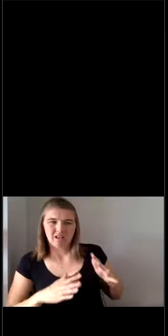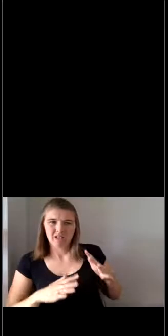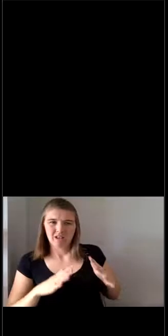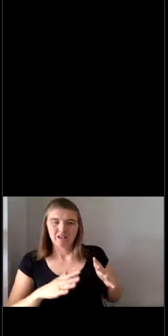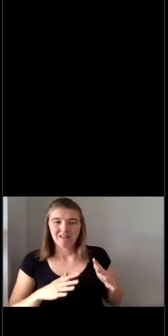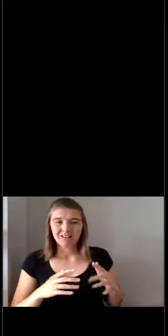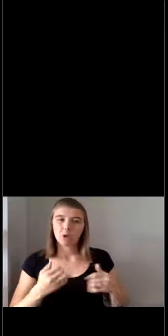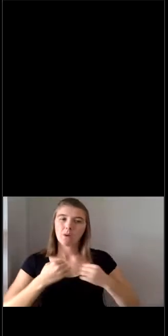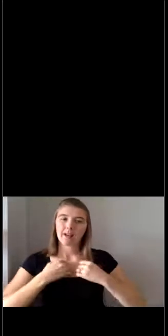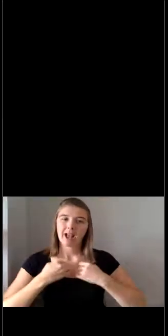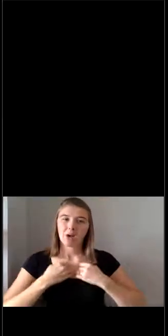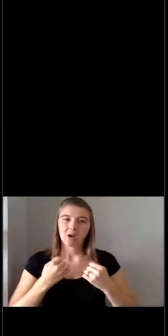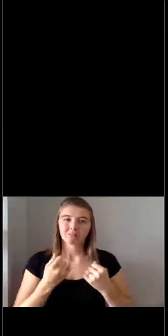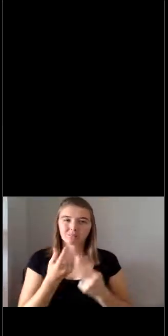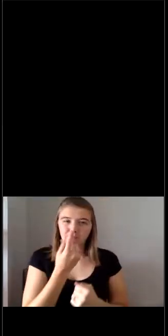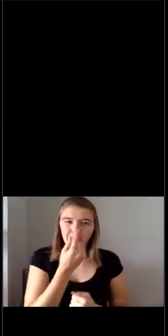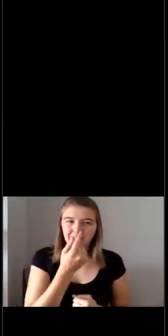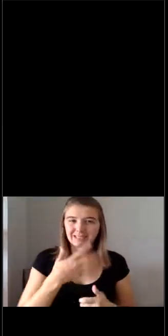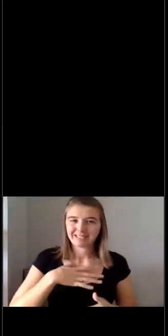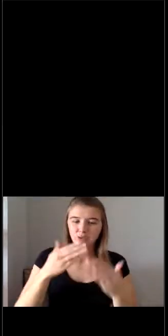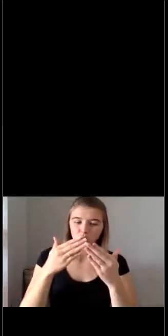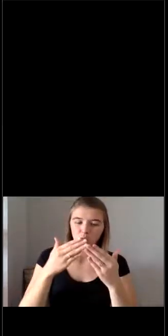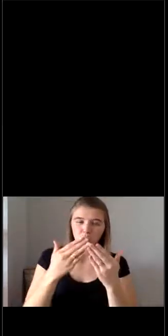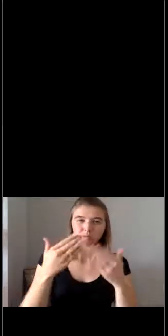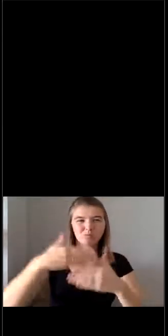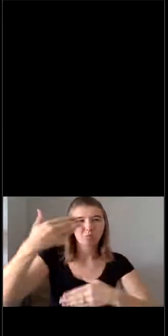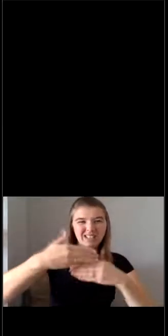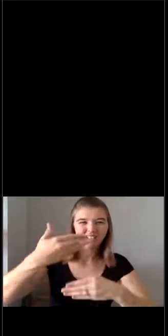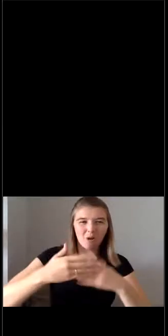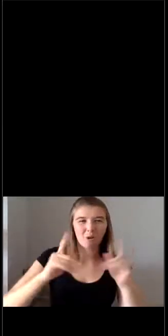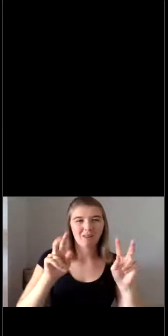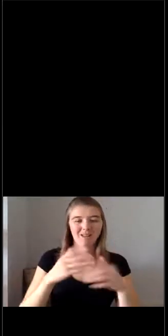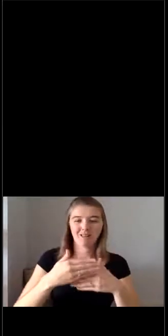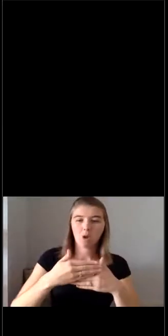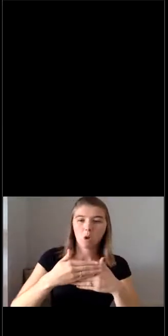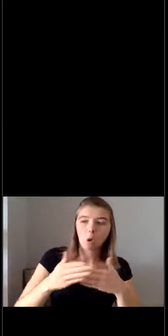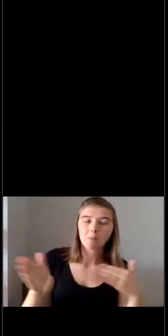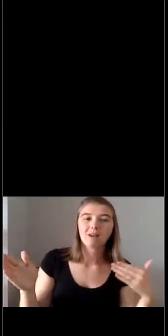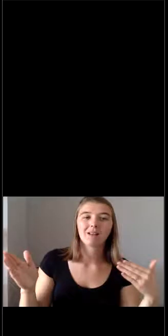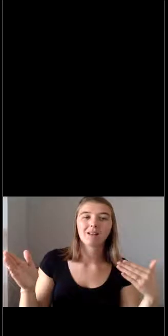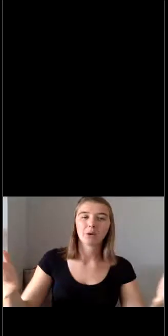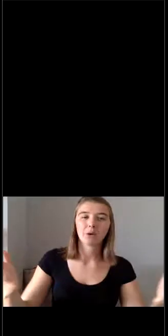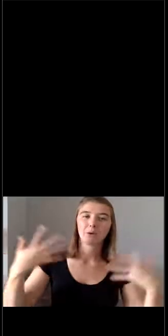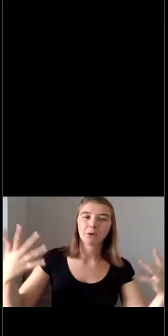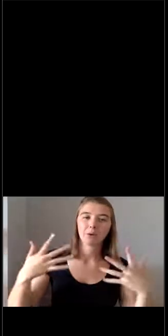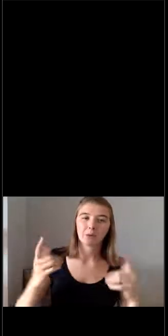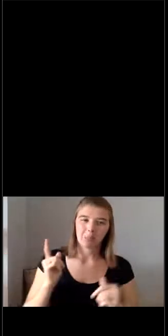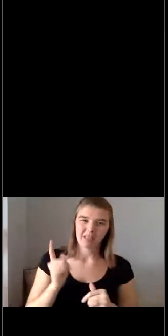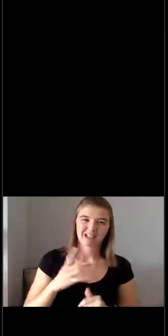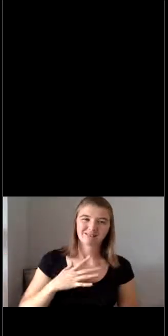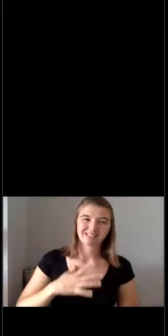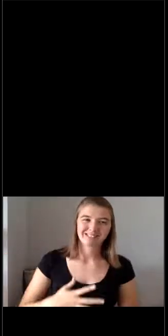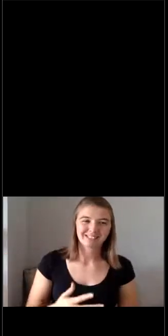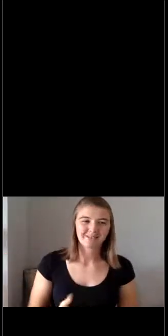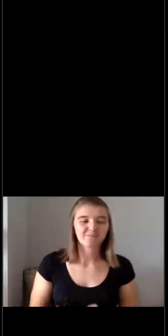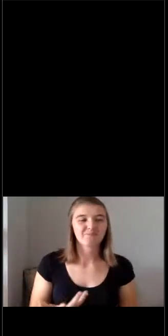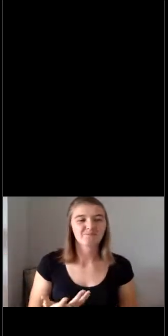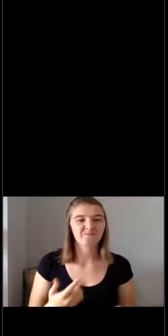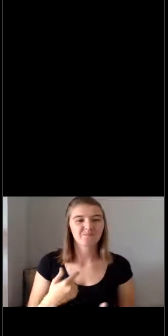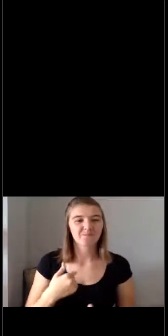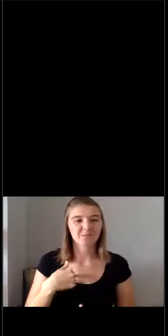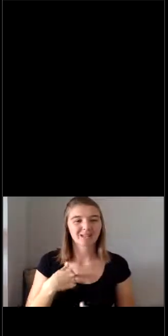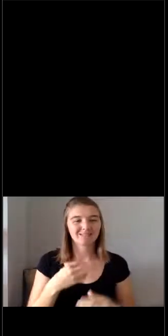reframe is key to us to begin to help us identify what the useful next steps might be. So we're going to choose some questions that come up in over 200 resilience